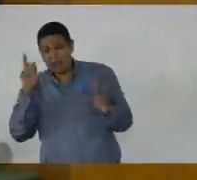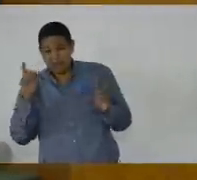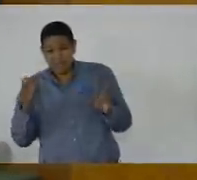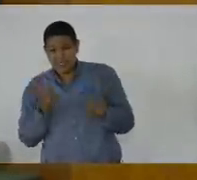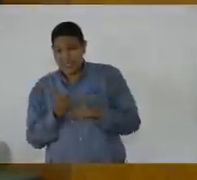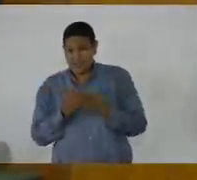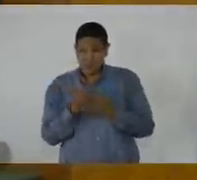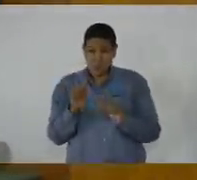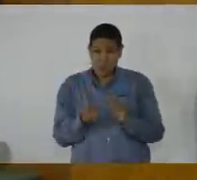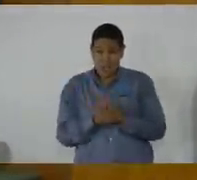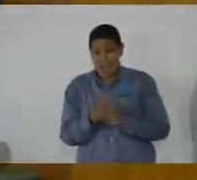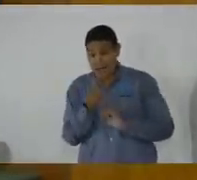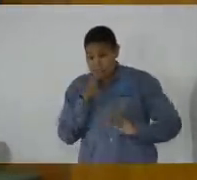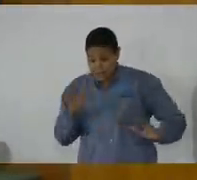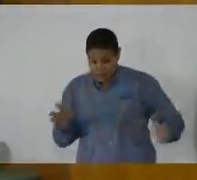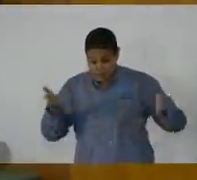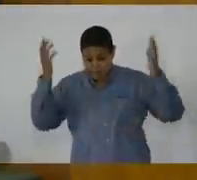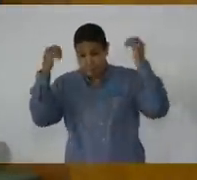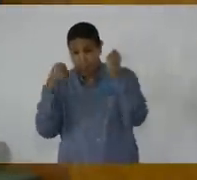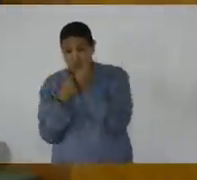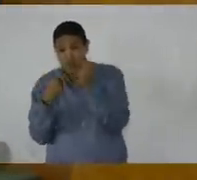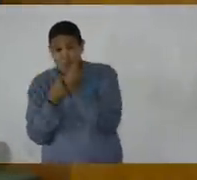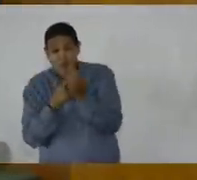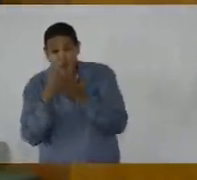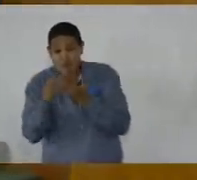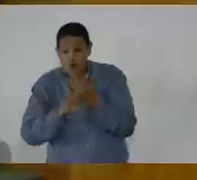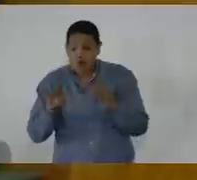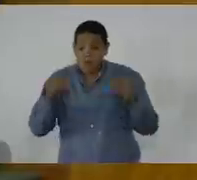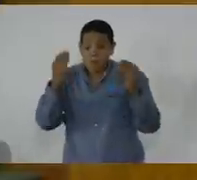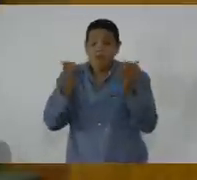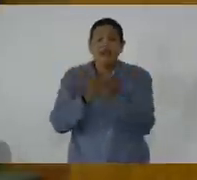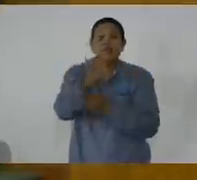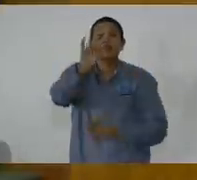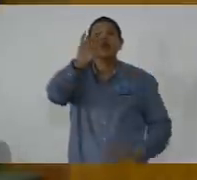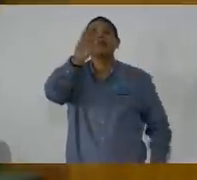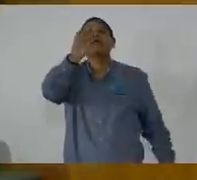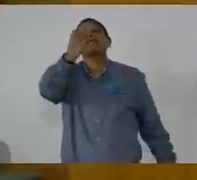through capacity building support program provided by JBDC,